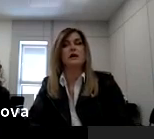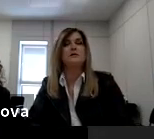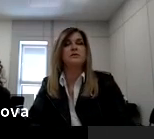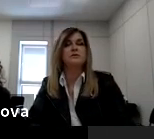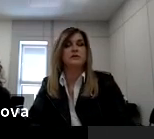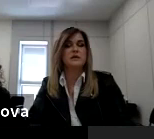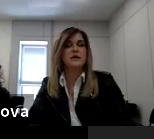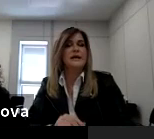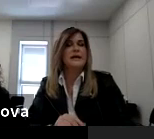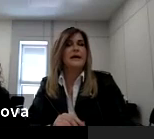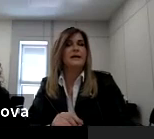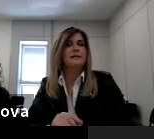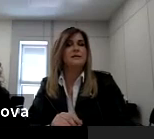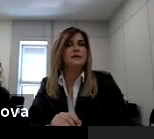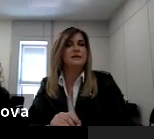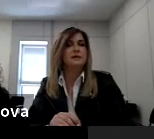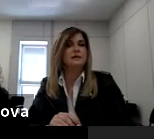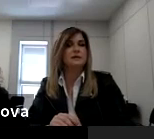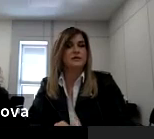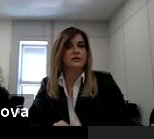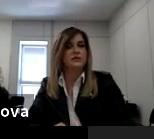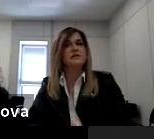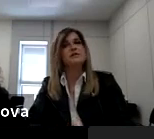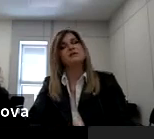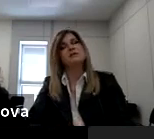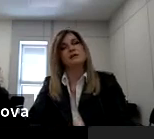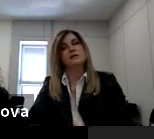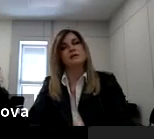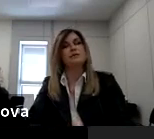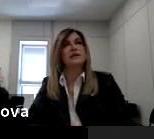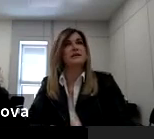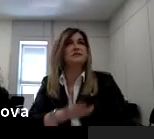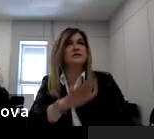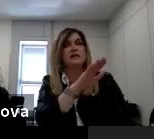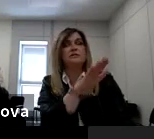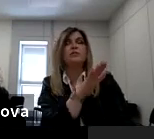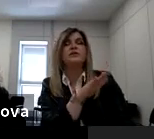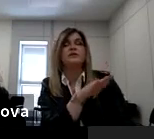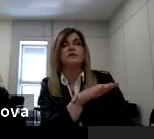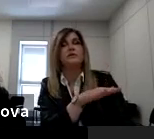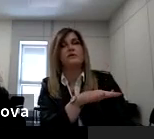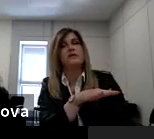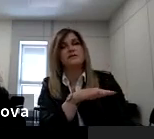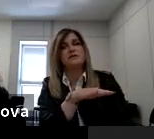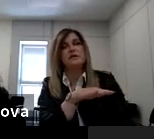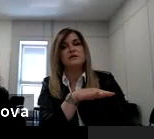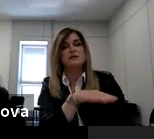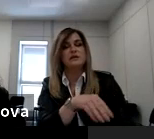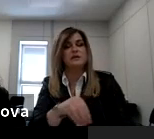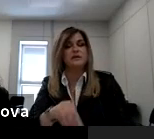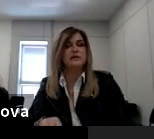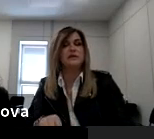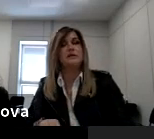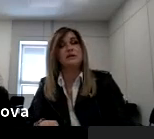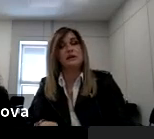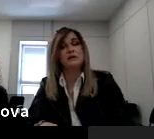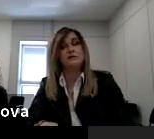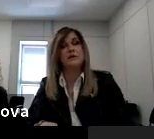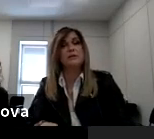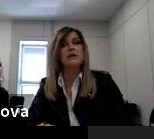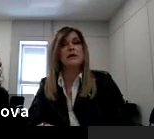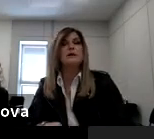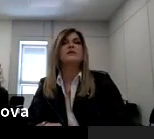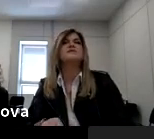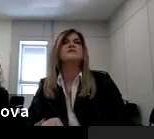for all our products. And engineers starting, we can even not point all these things in the technical task